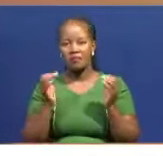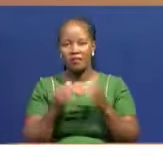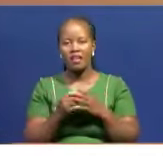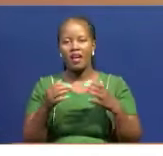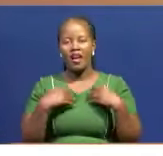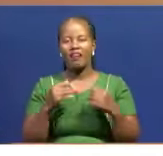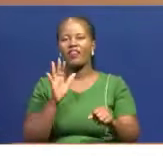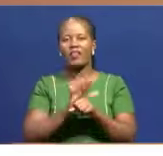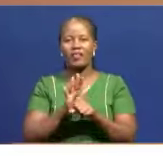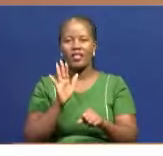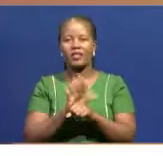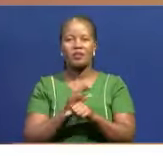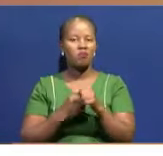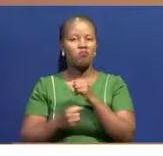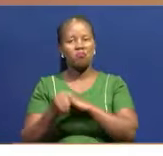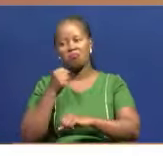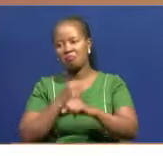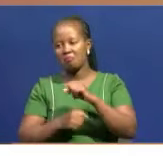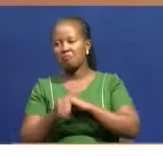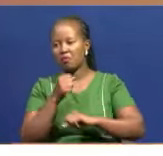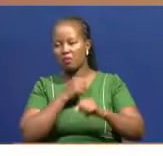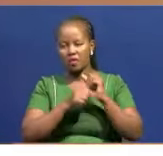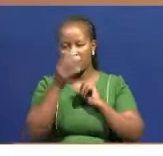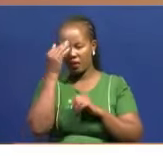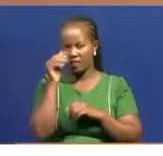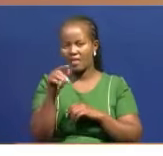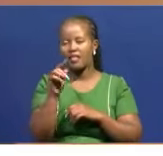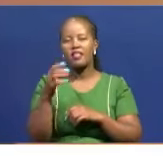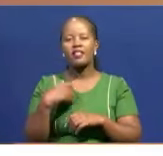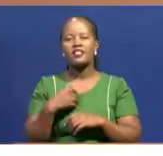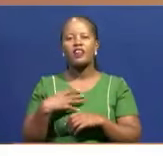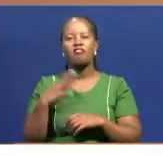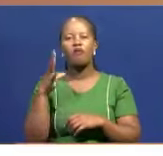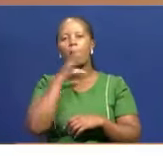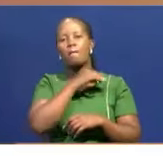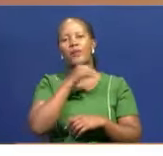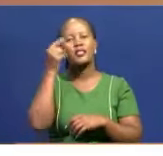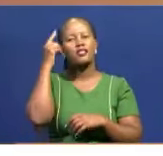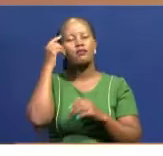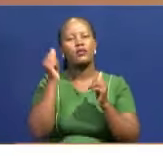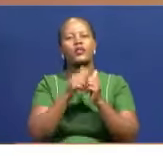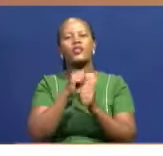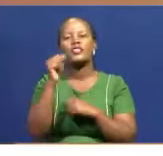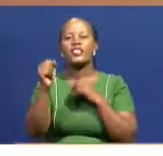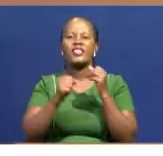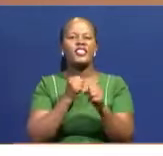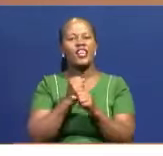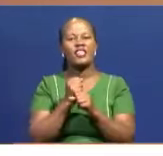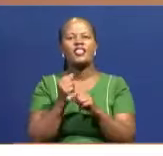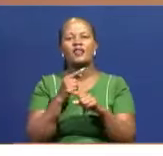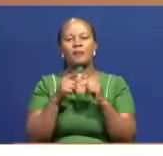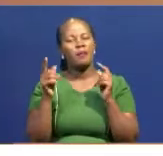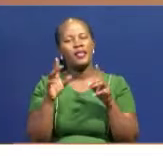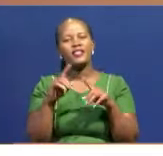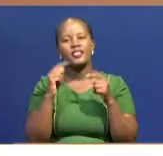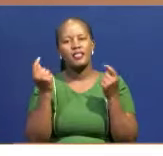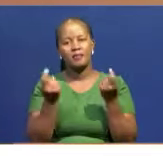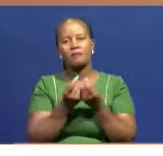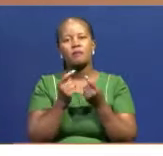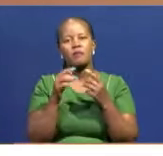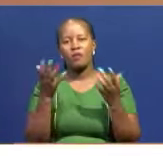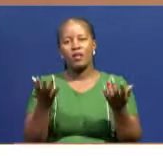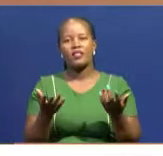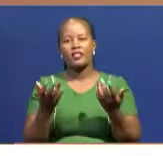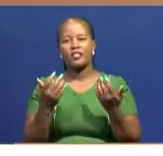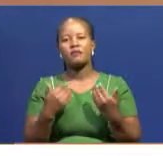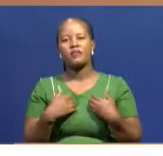lot of push and pull because it's something that has been lost for 10 years. But it's working in a way because the teams are then able to